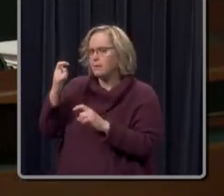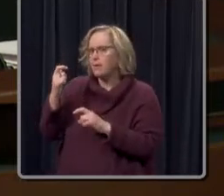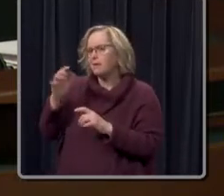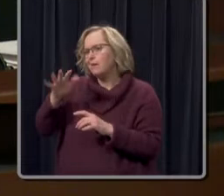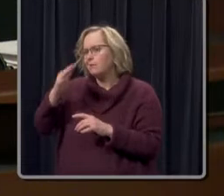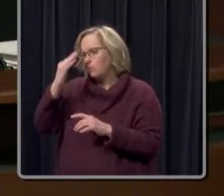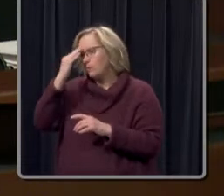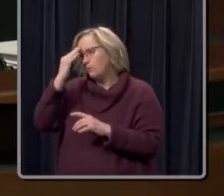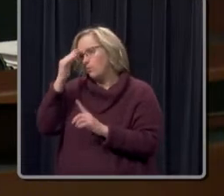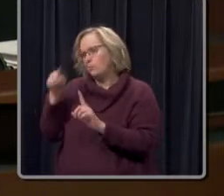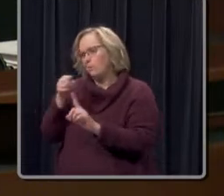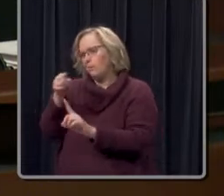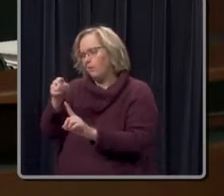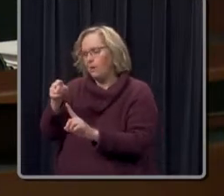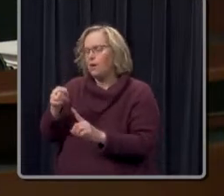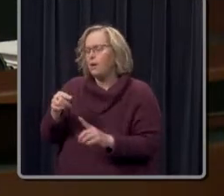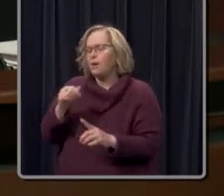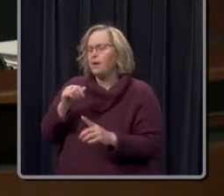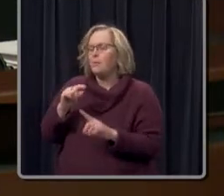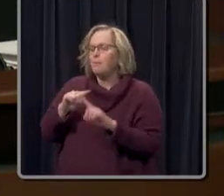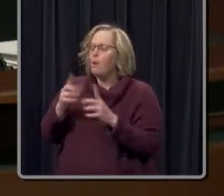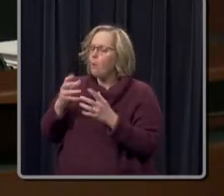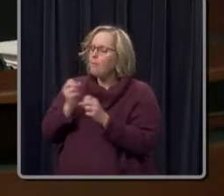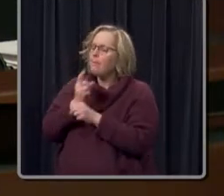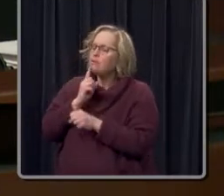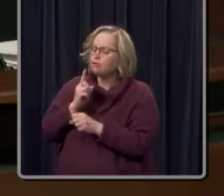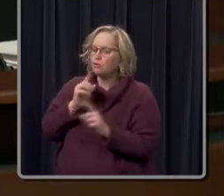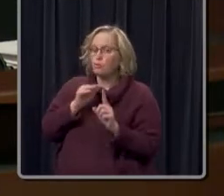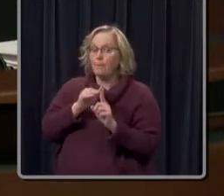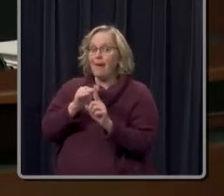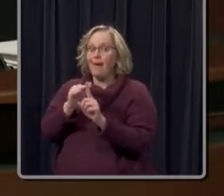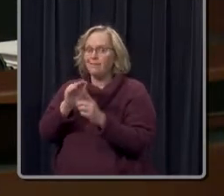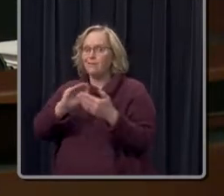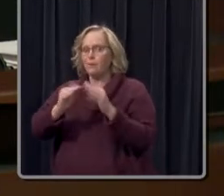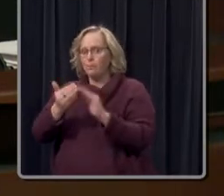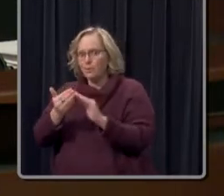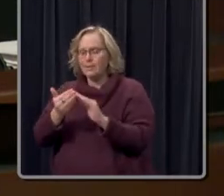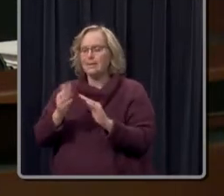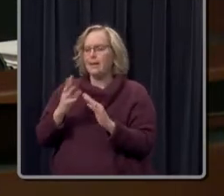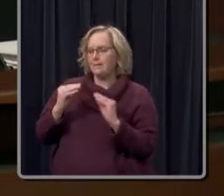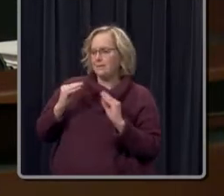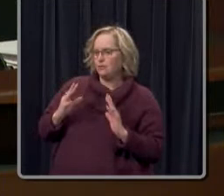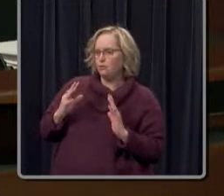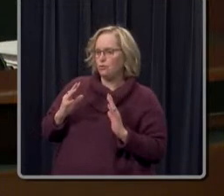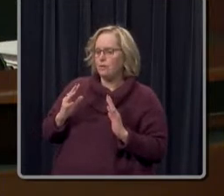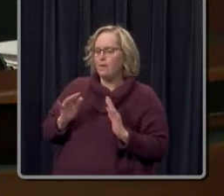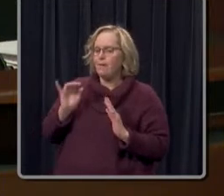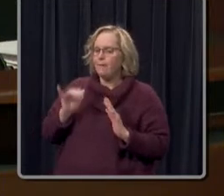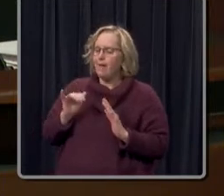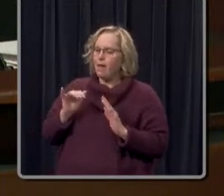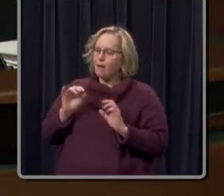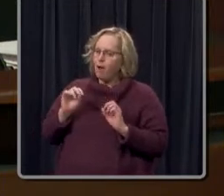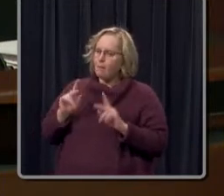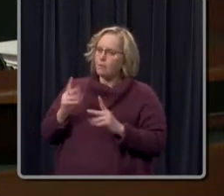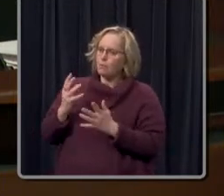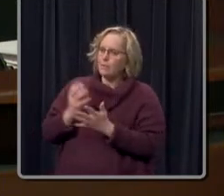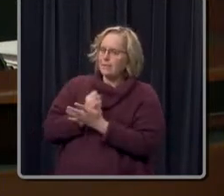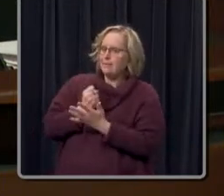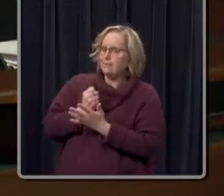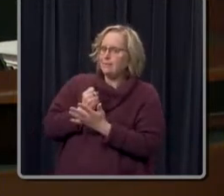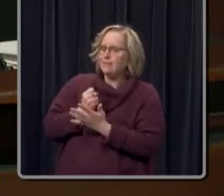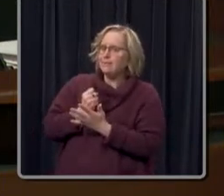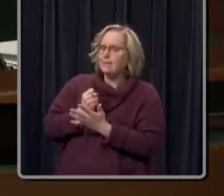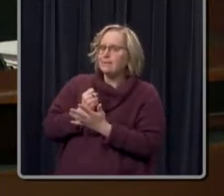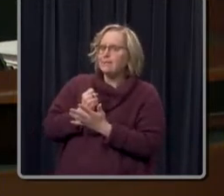of knew where you're going. I wouldn't have said it purposely, but I wanted to make sure and remind the community and the teachers that opportunity is